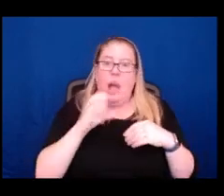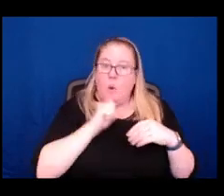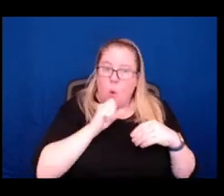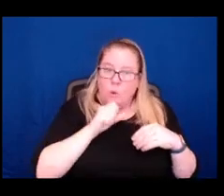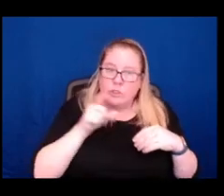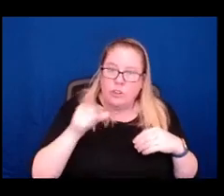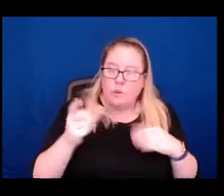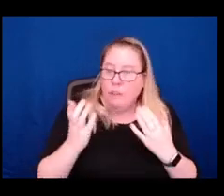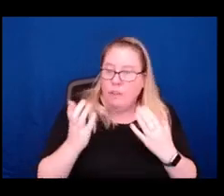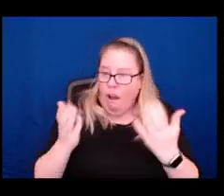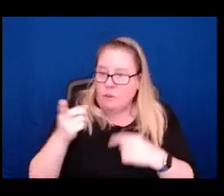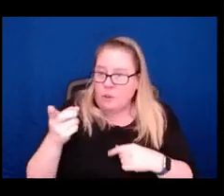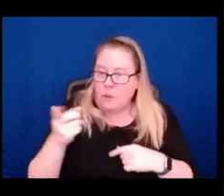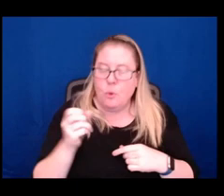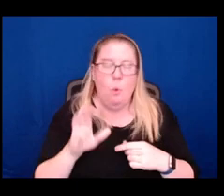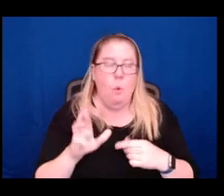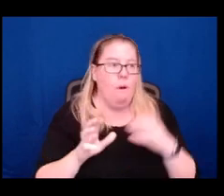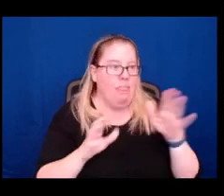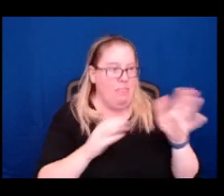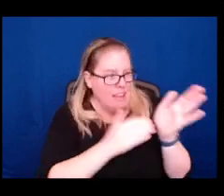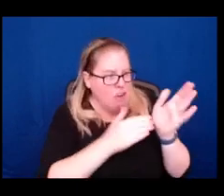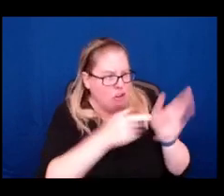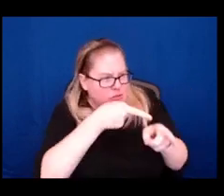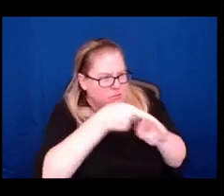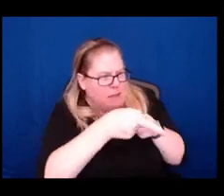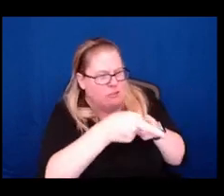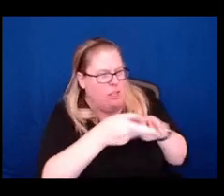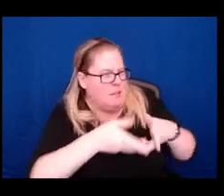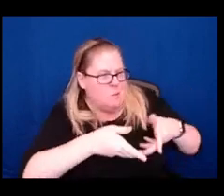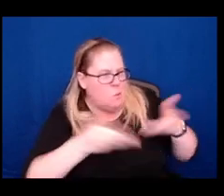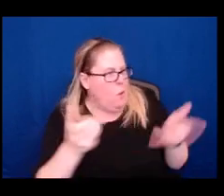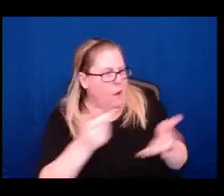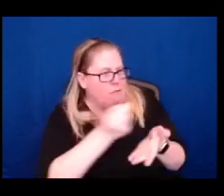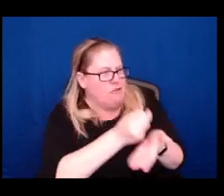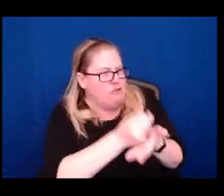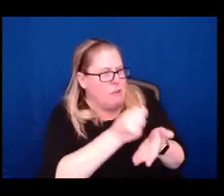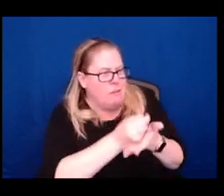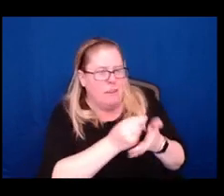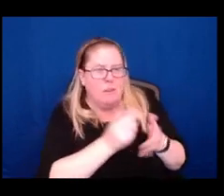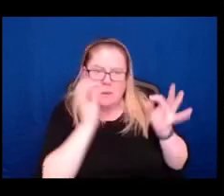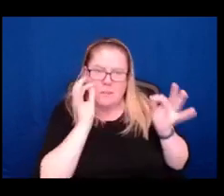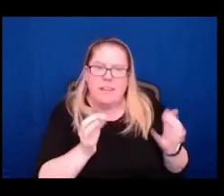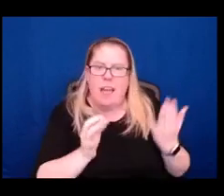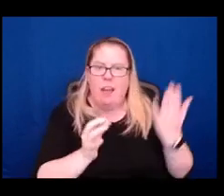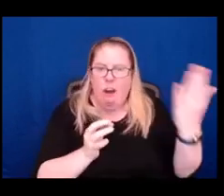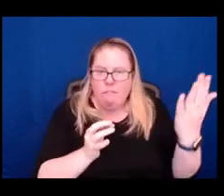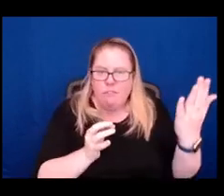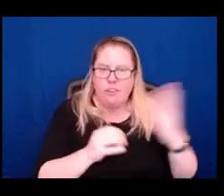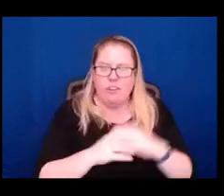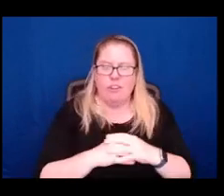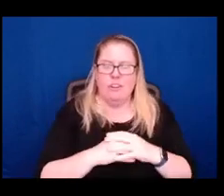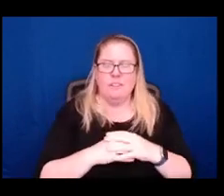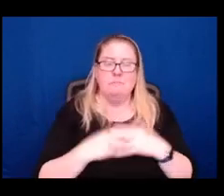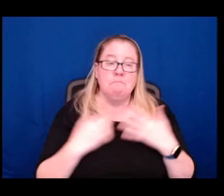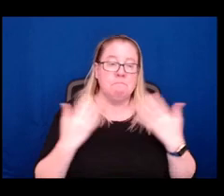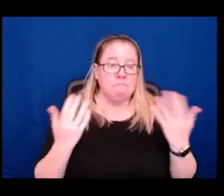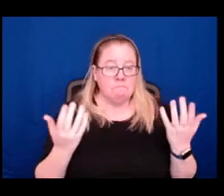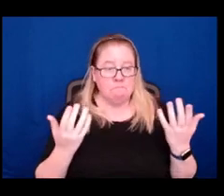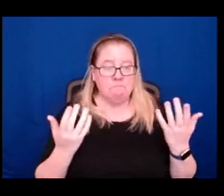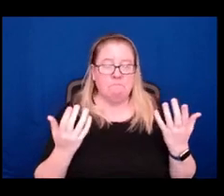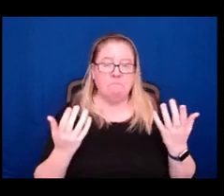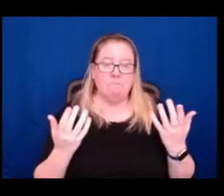all, or what that doctor specializes in as far as treatments will determine what they offer to you as well.